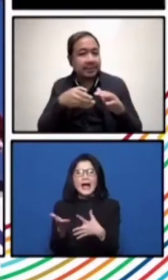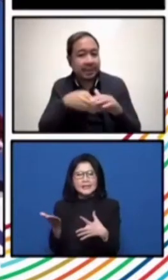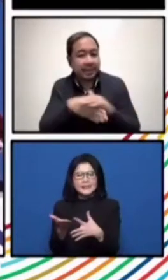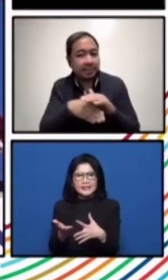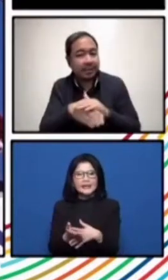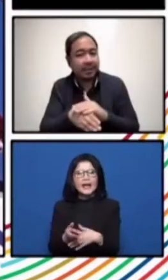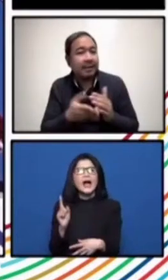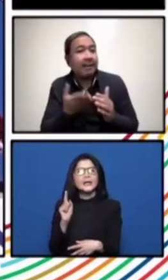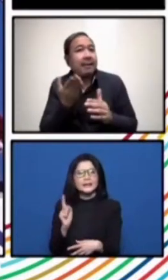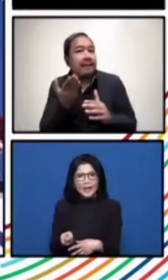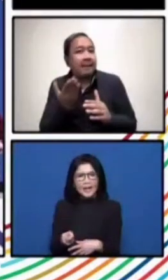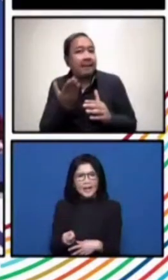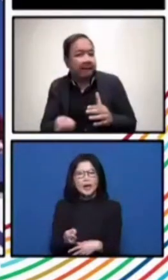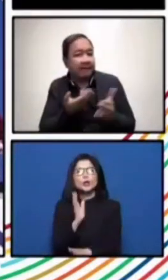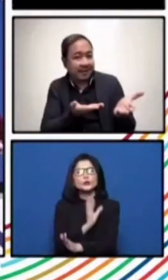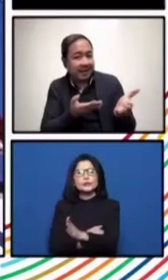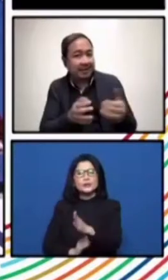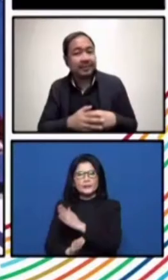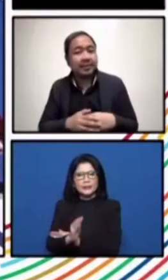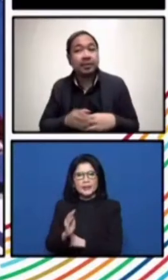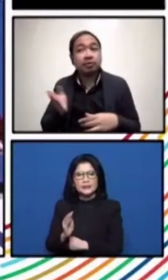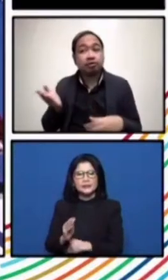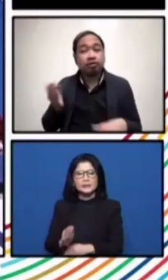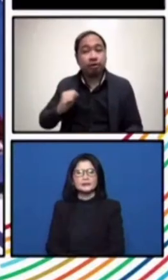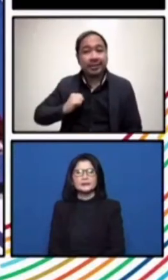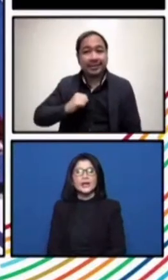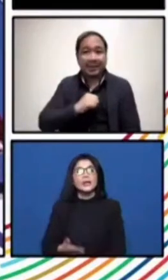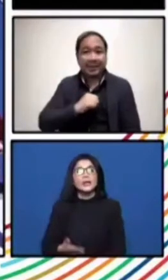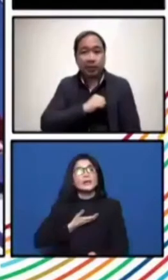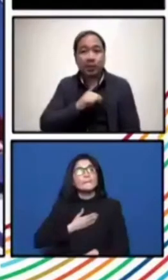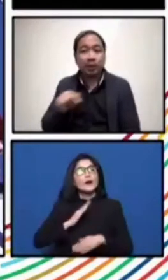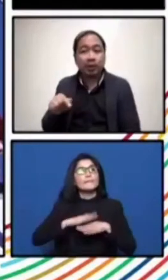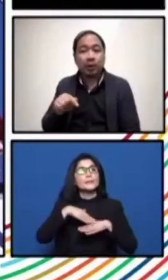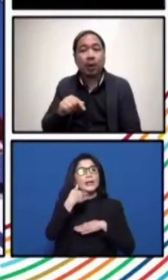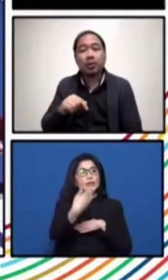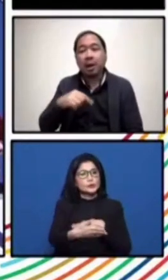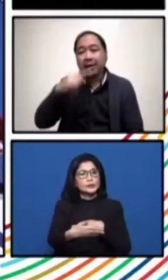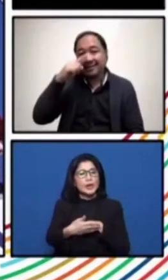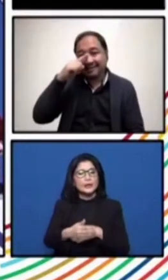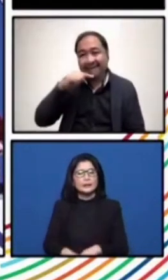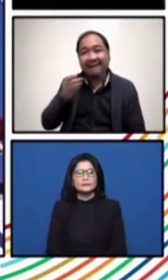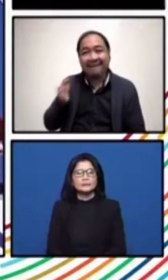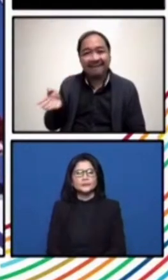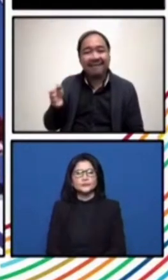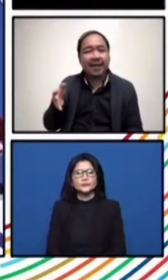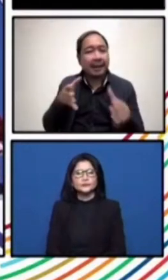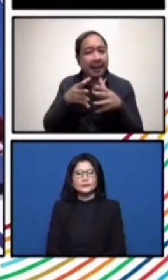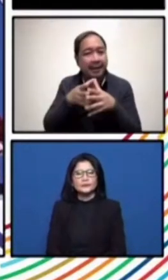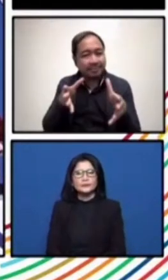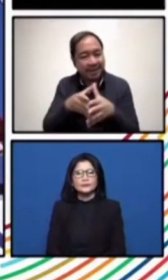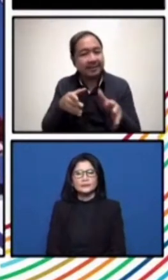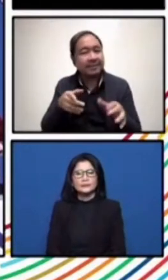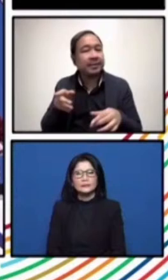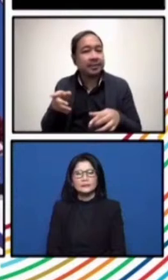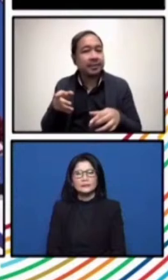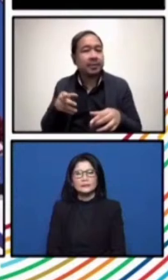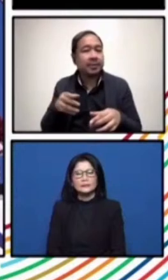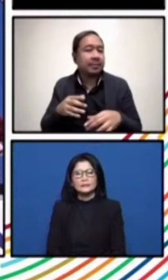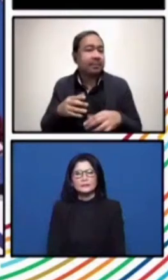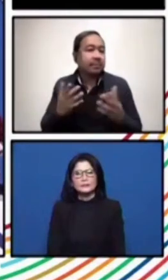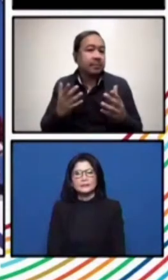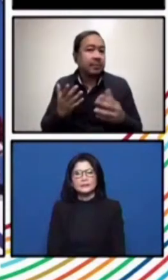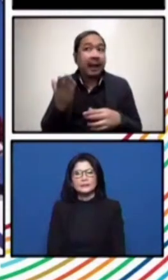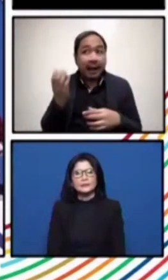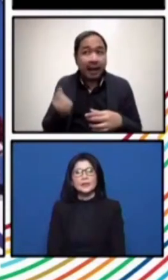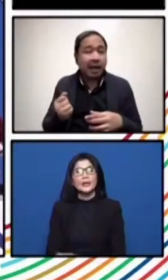to Echo what the sanator from Thailand mentioned and also other speakers we have good